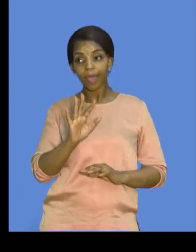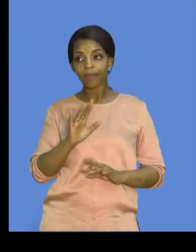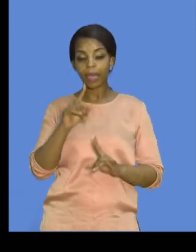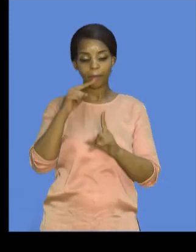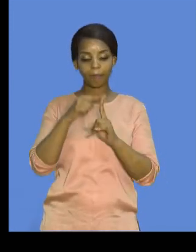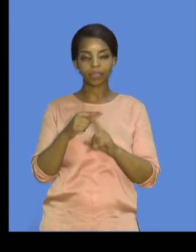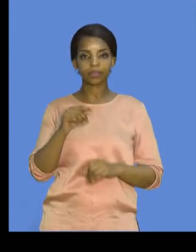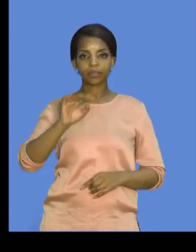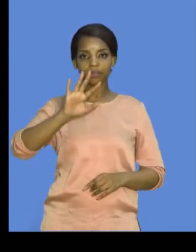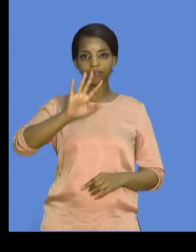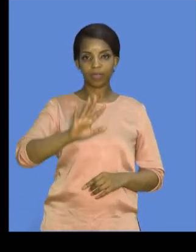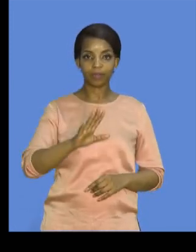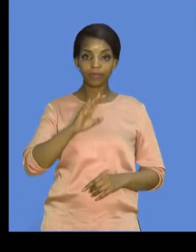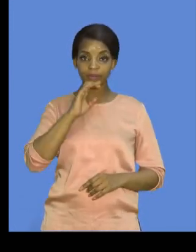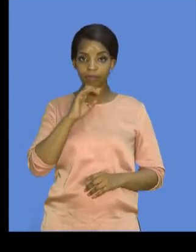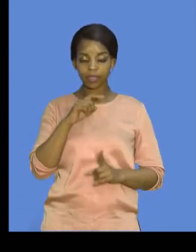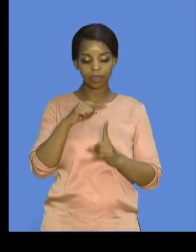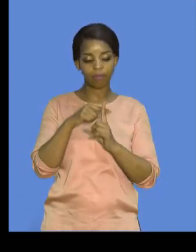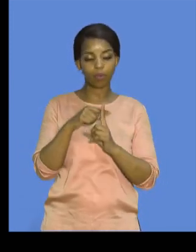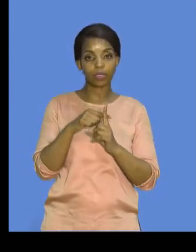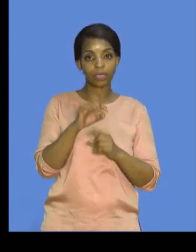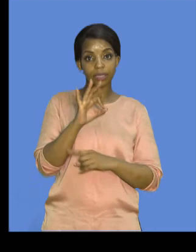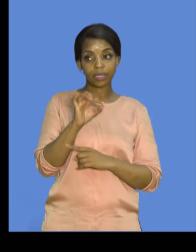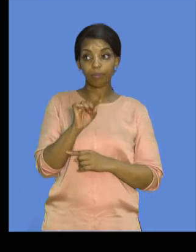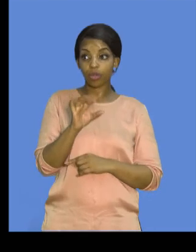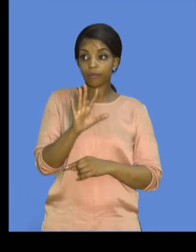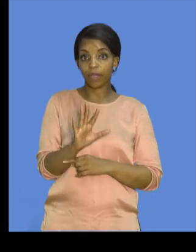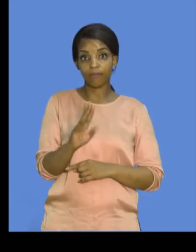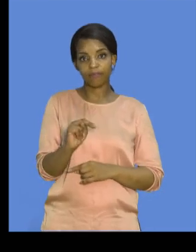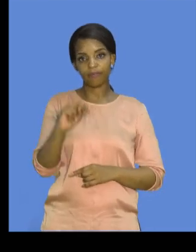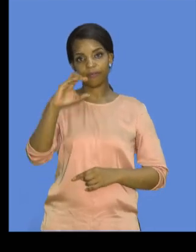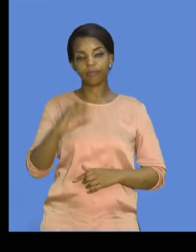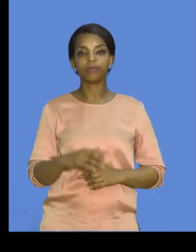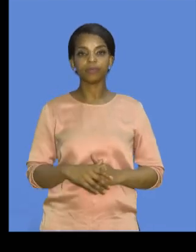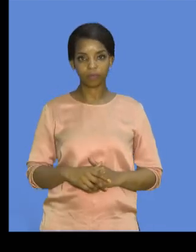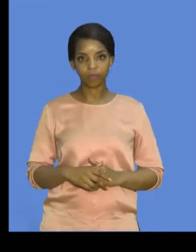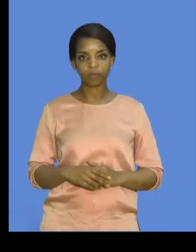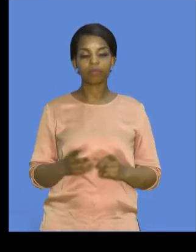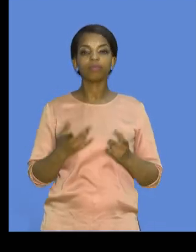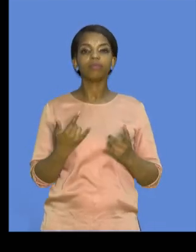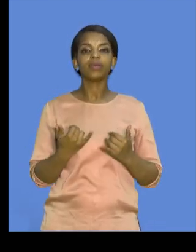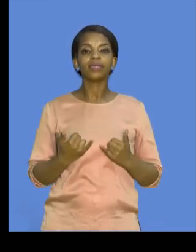positive 3.5 nanocoulombs. So delta Q2